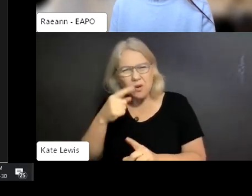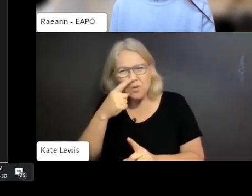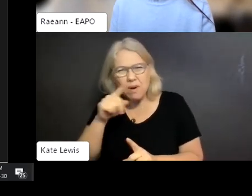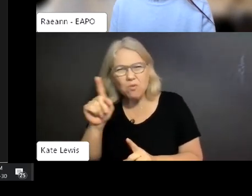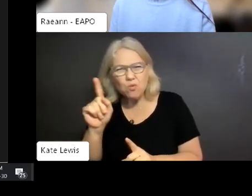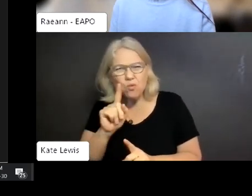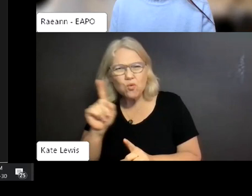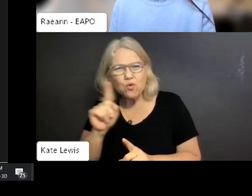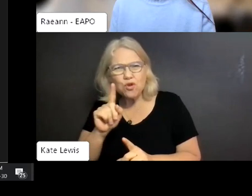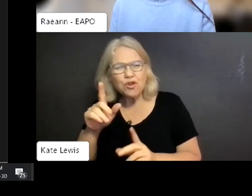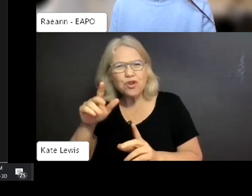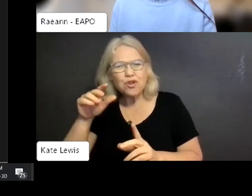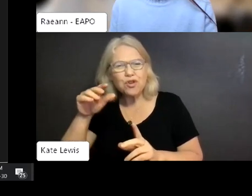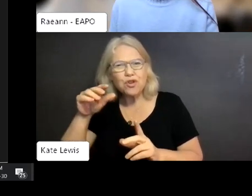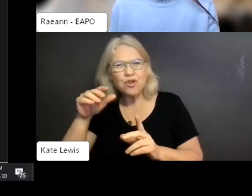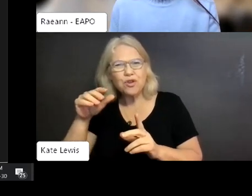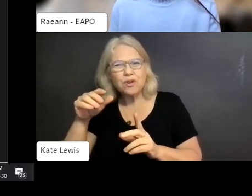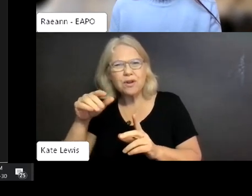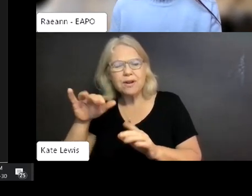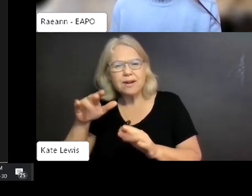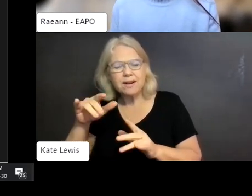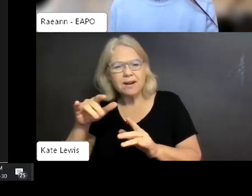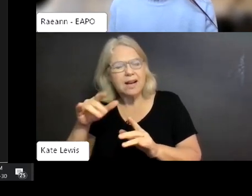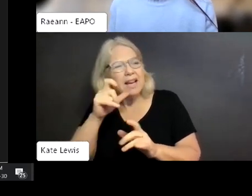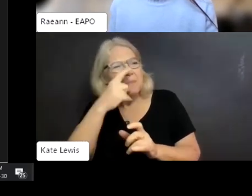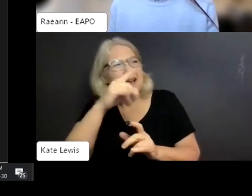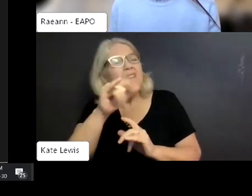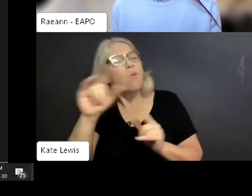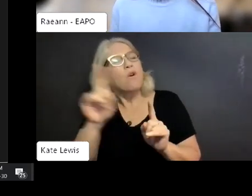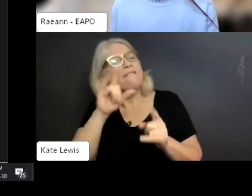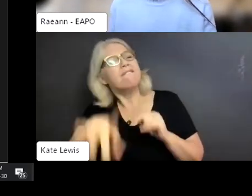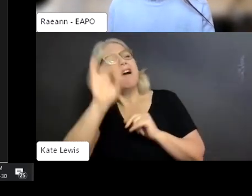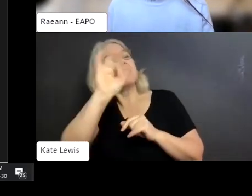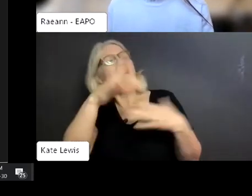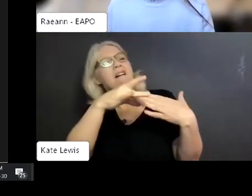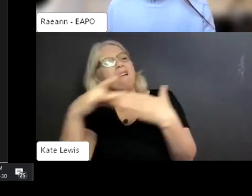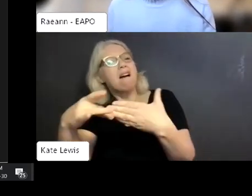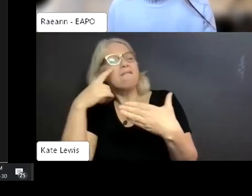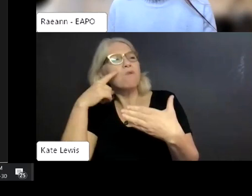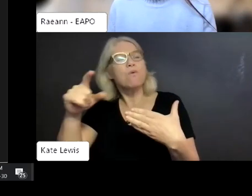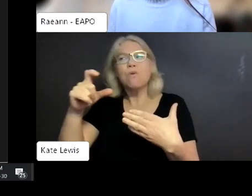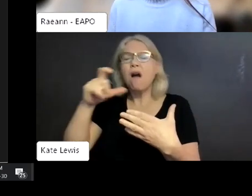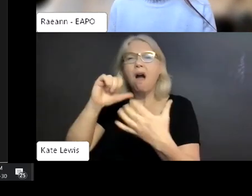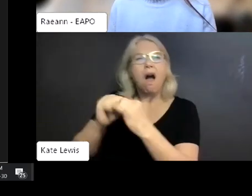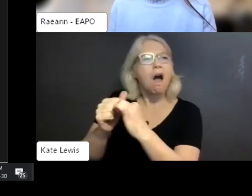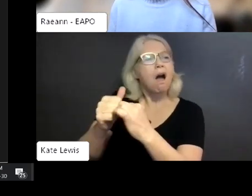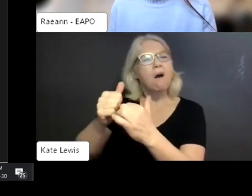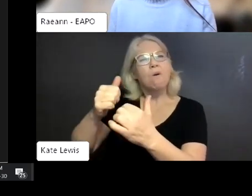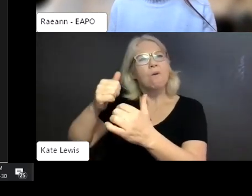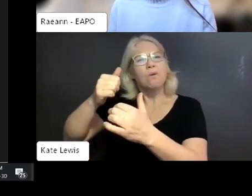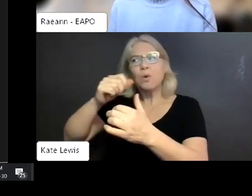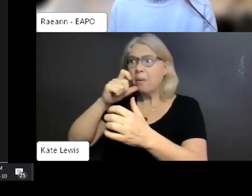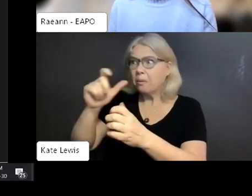Rita, could you rephrase that question in the chat, please? I'm not sure if I know the specifics. So in the Q&A, it says, can you repeat the